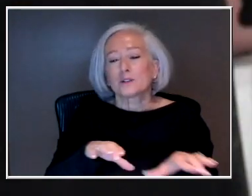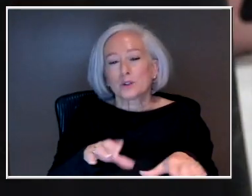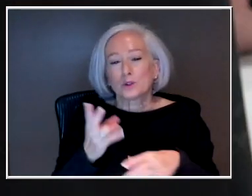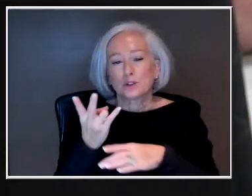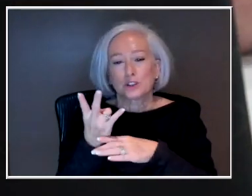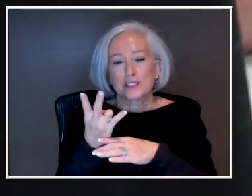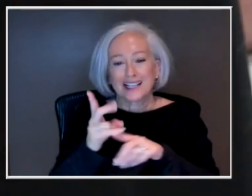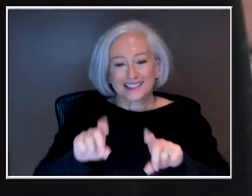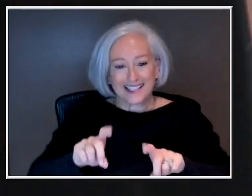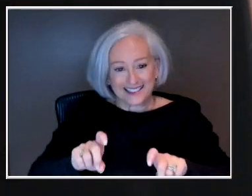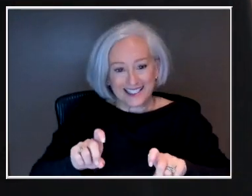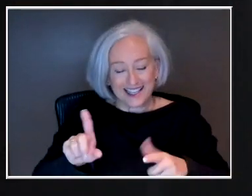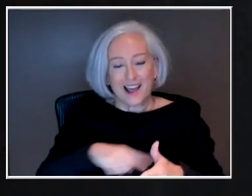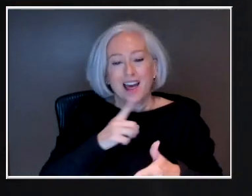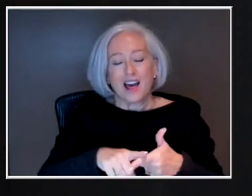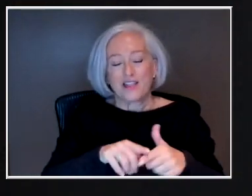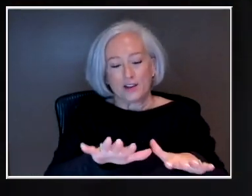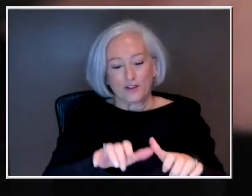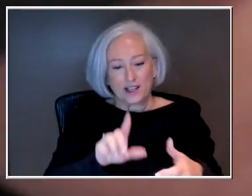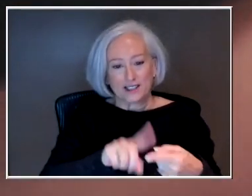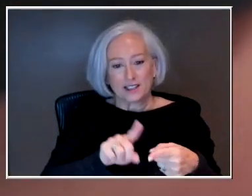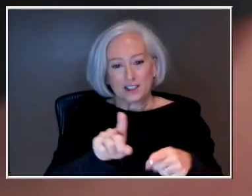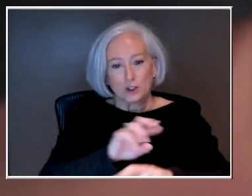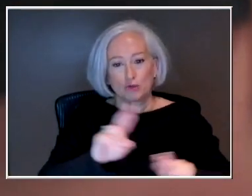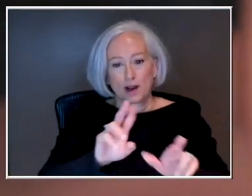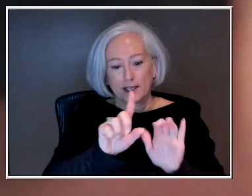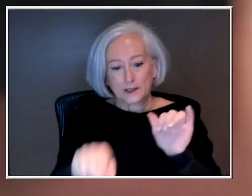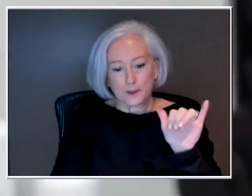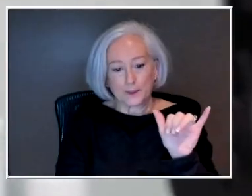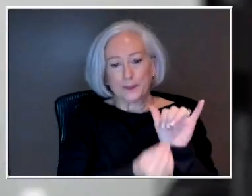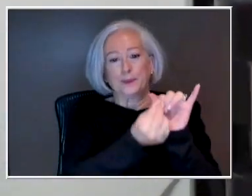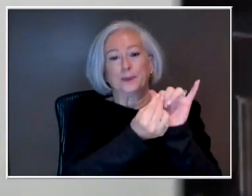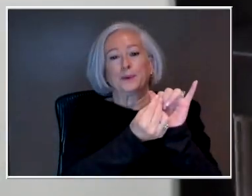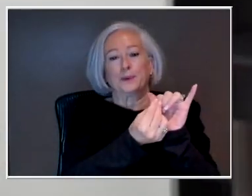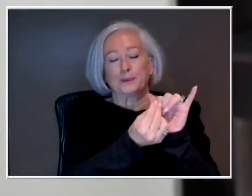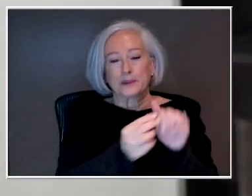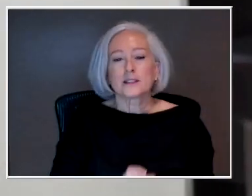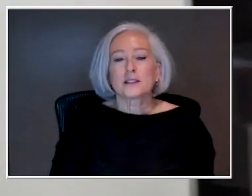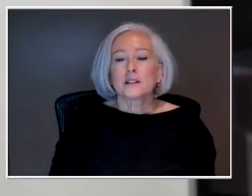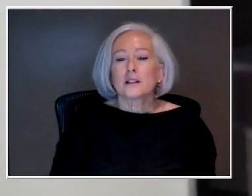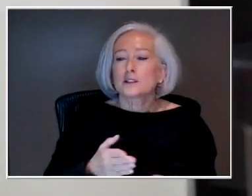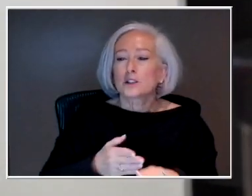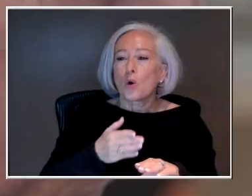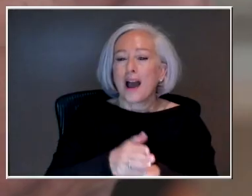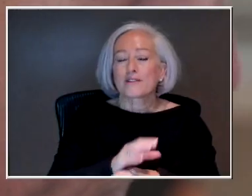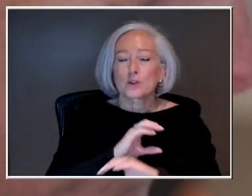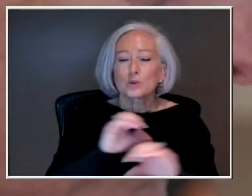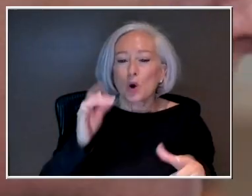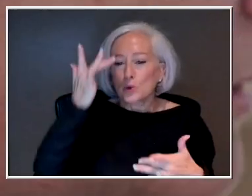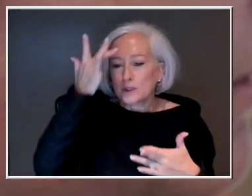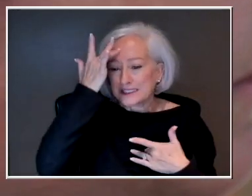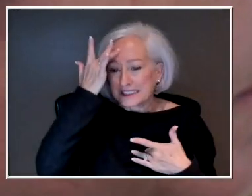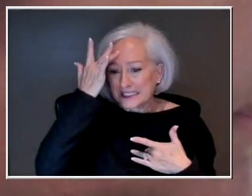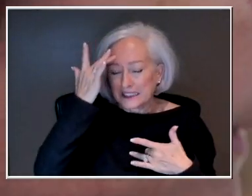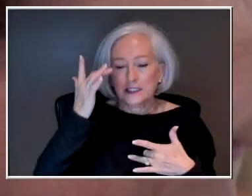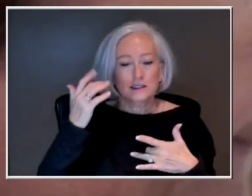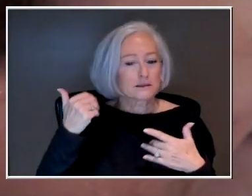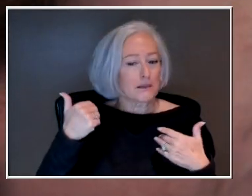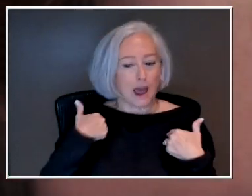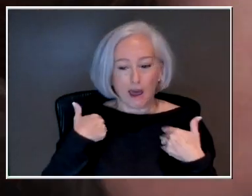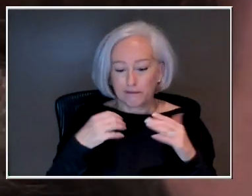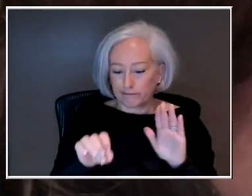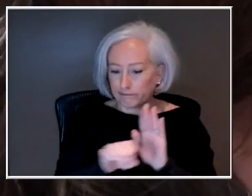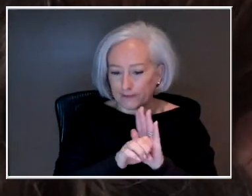long after being declared no evidence of disease could you start the implantation, the transfer, the embryo transfer? Yeah, that's